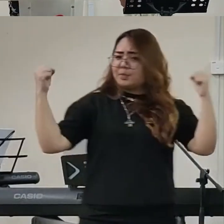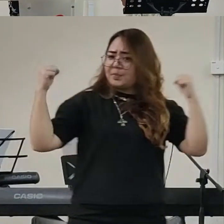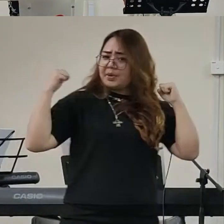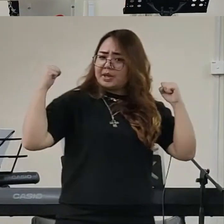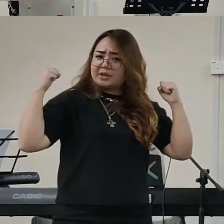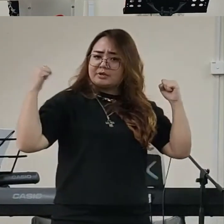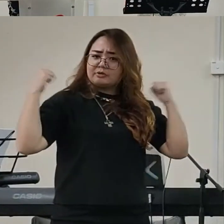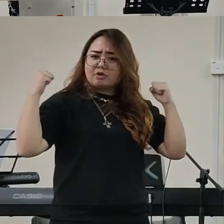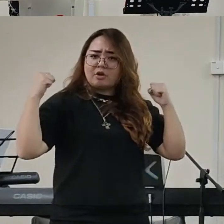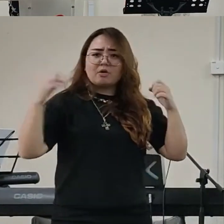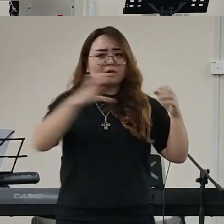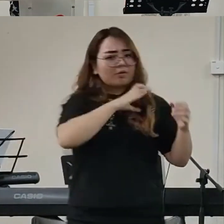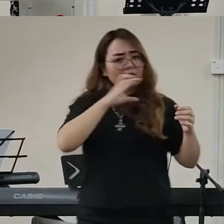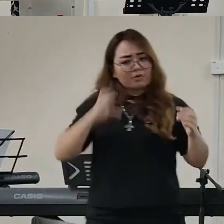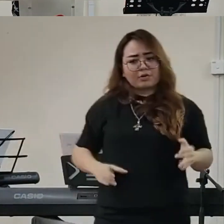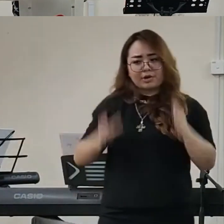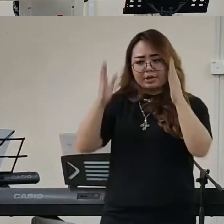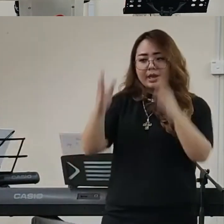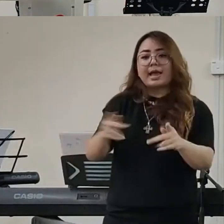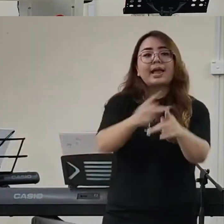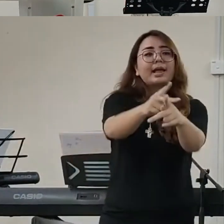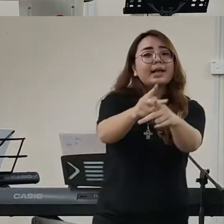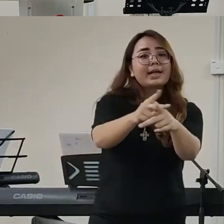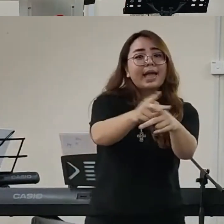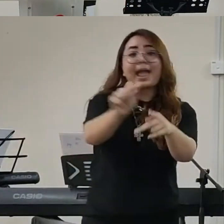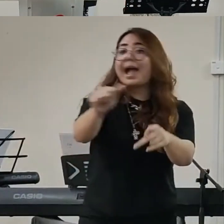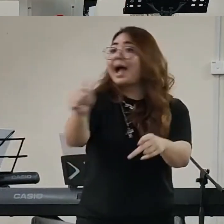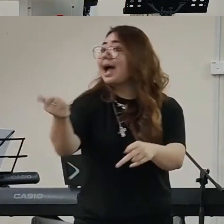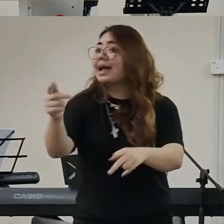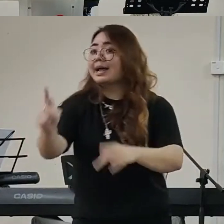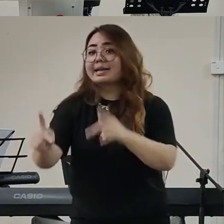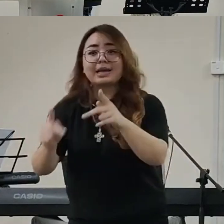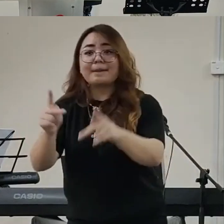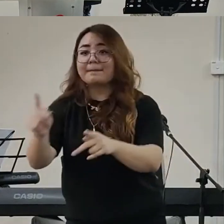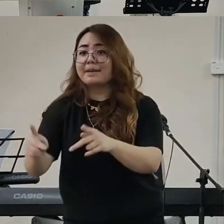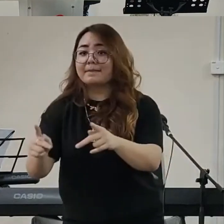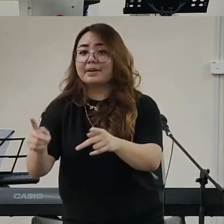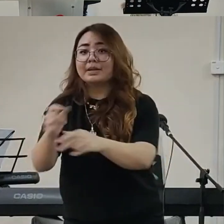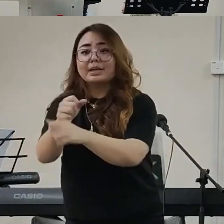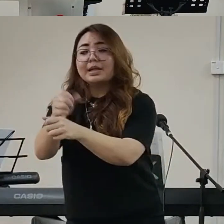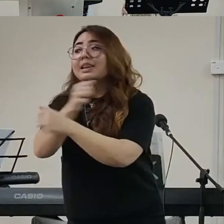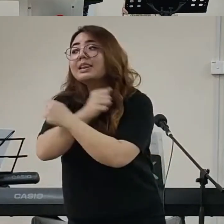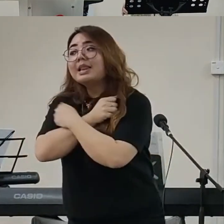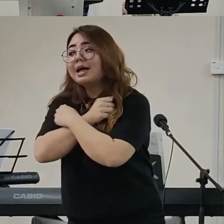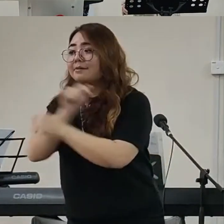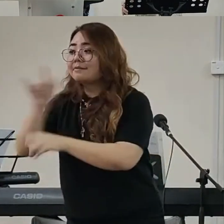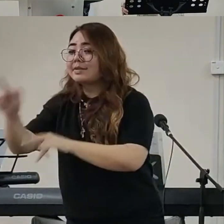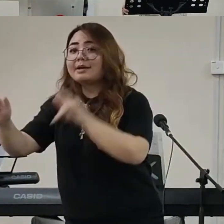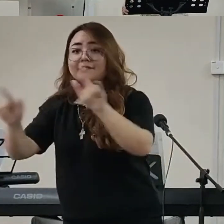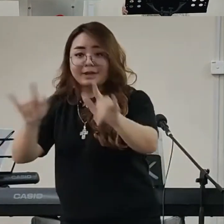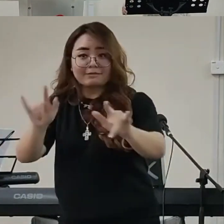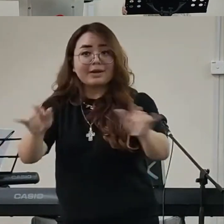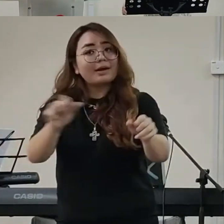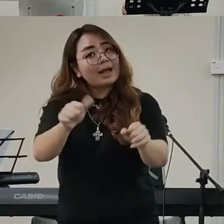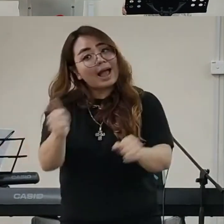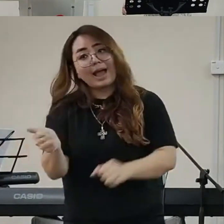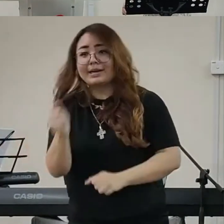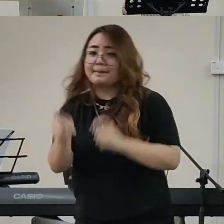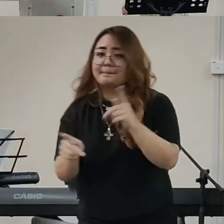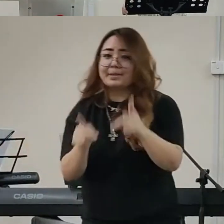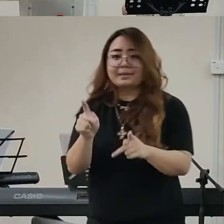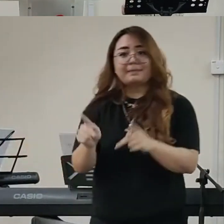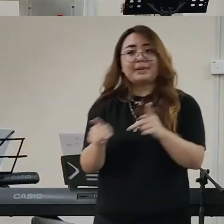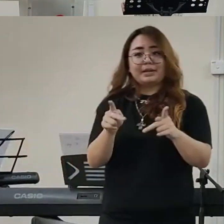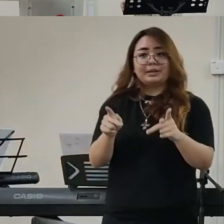you can shepherd. That means you can take care of them. There are friends in your life that you can shepherd. So there's no excuse. I don't know who to shepherd. Are